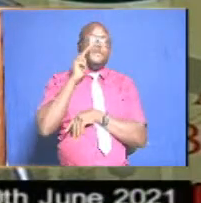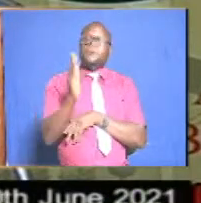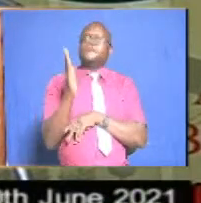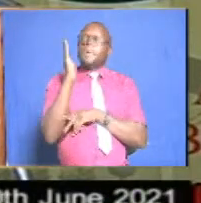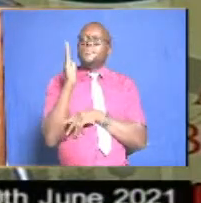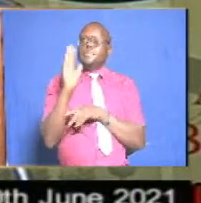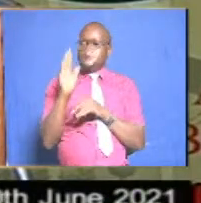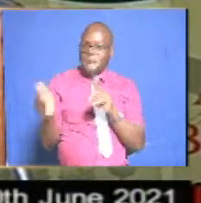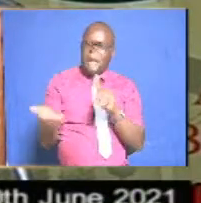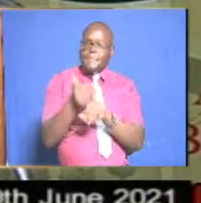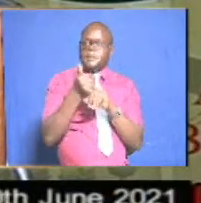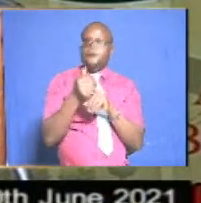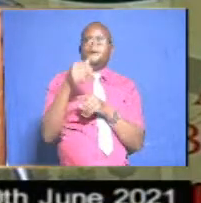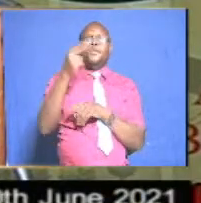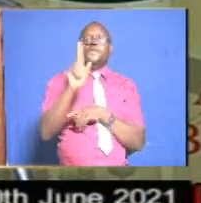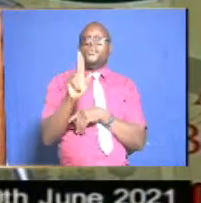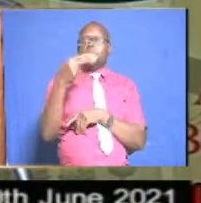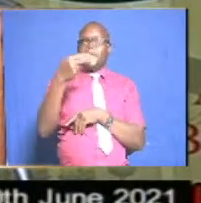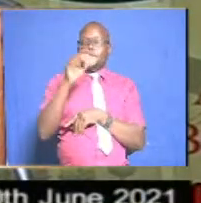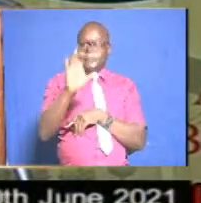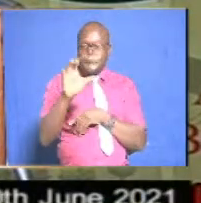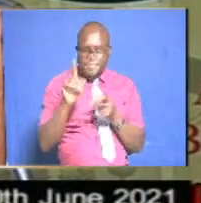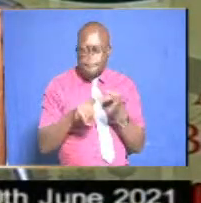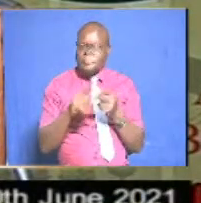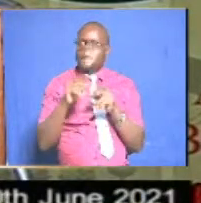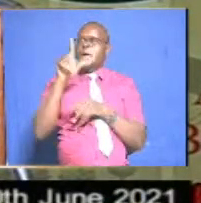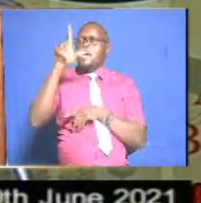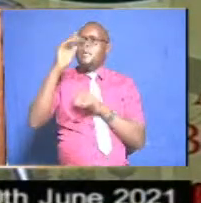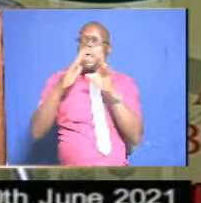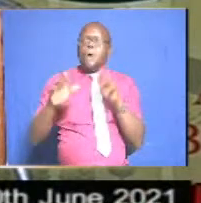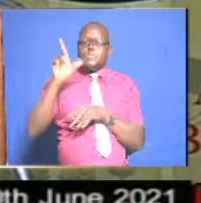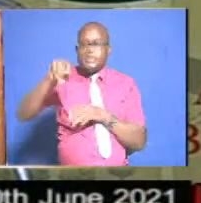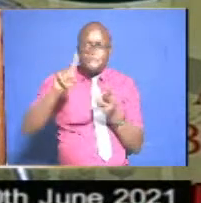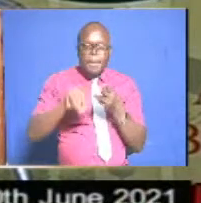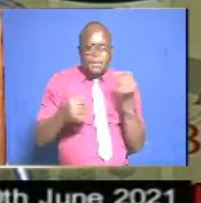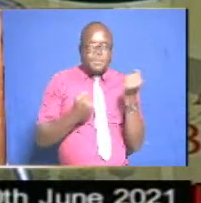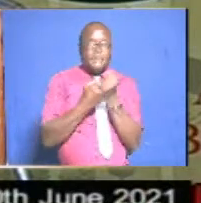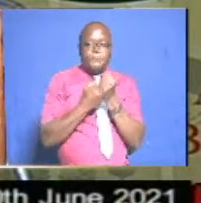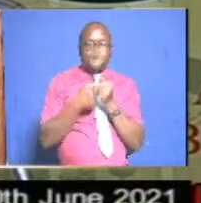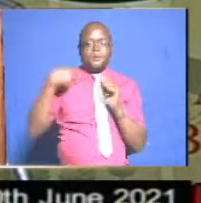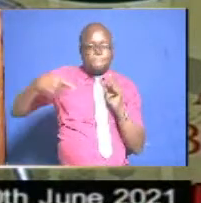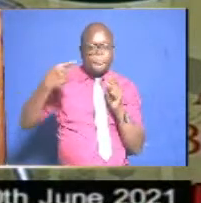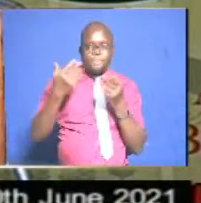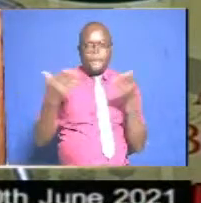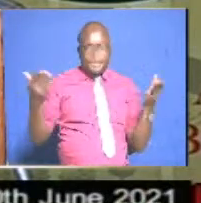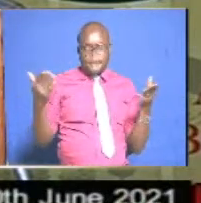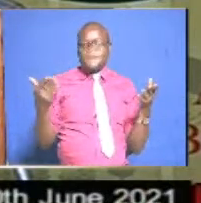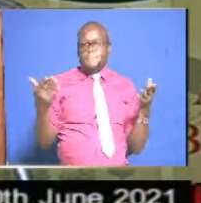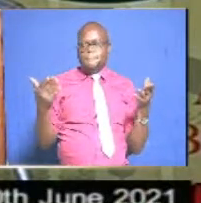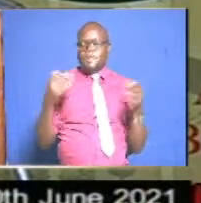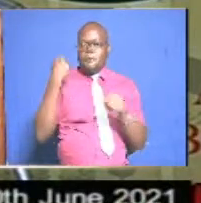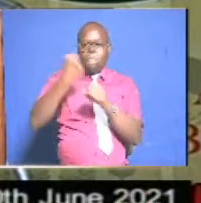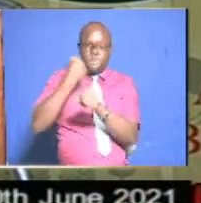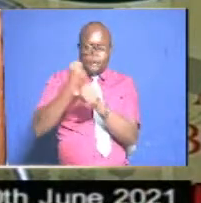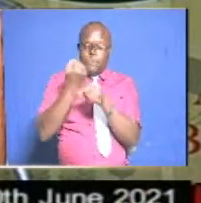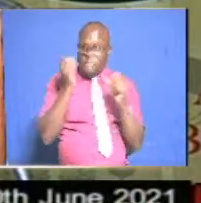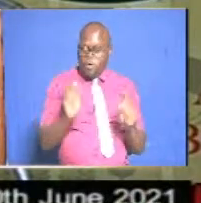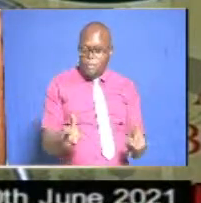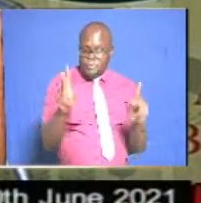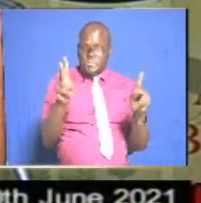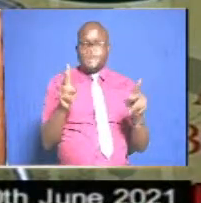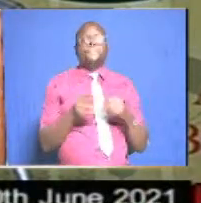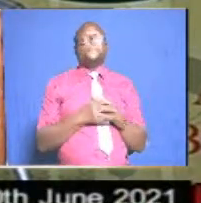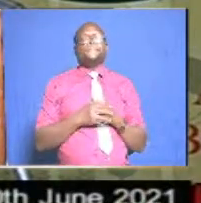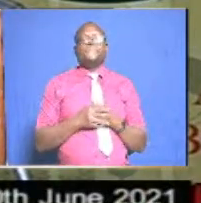achieve universal health care, provide affordable housing, and support growth of manufacturing sector for job creation. Mr.